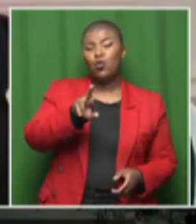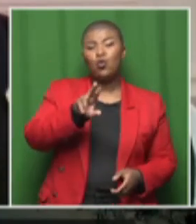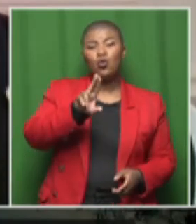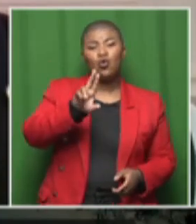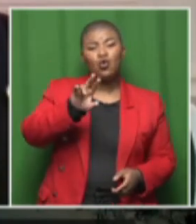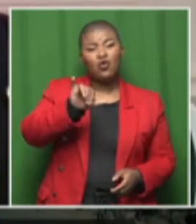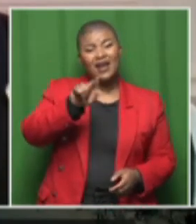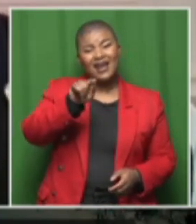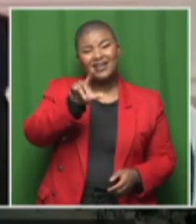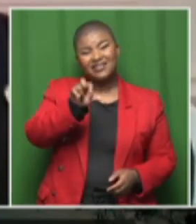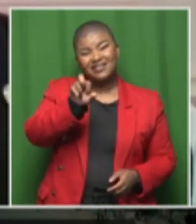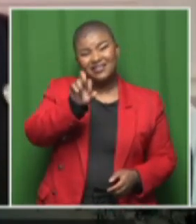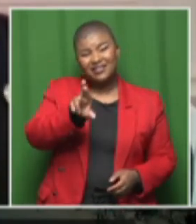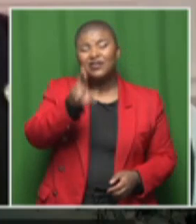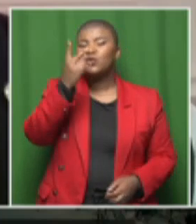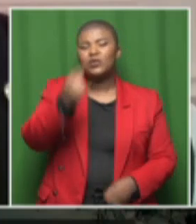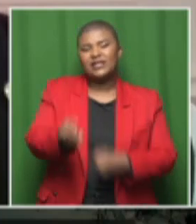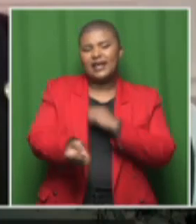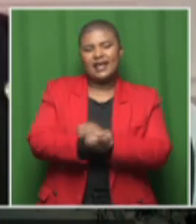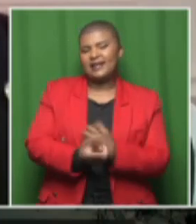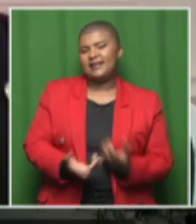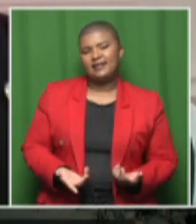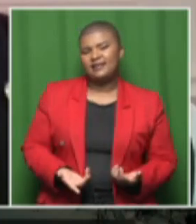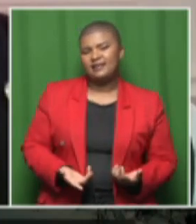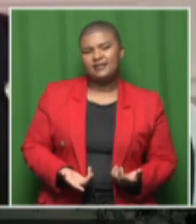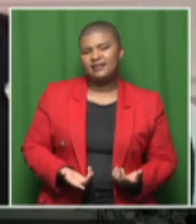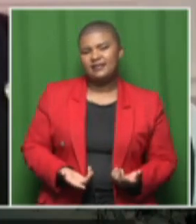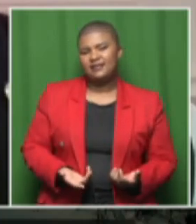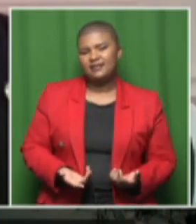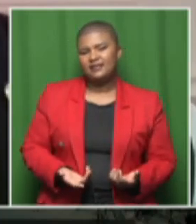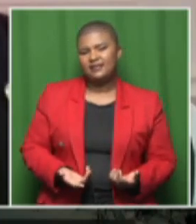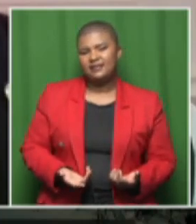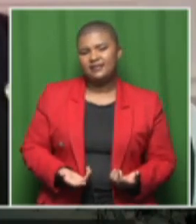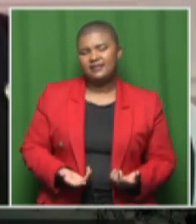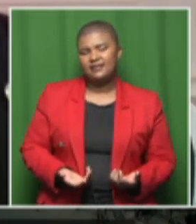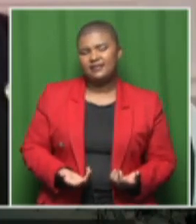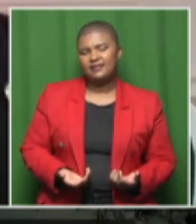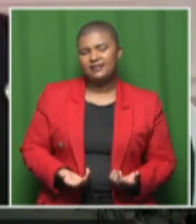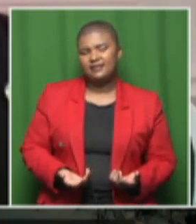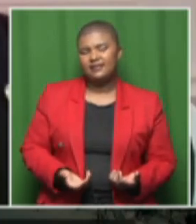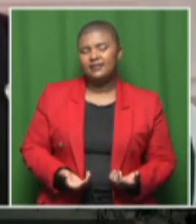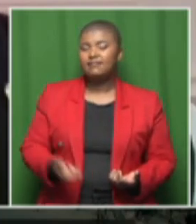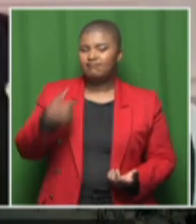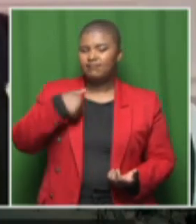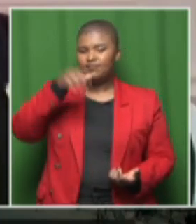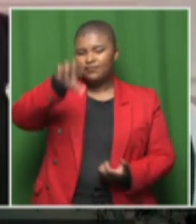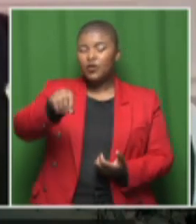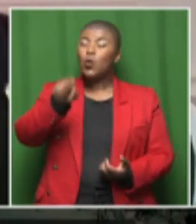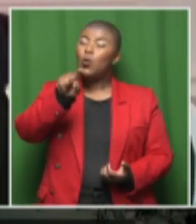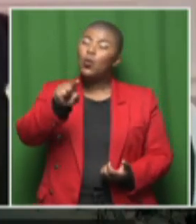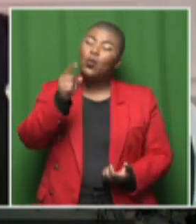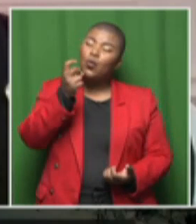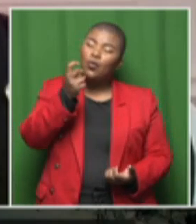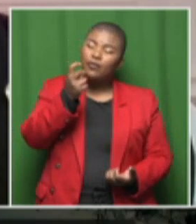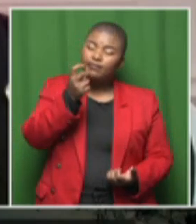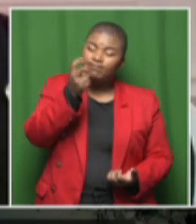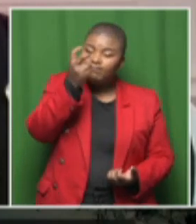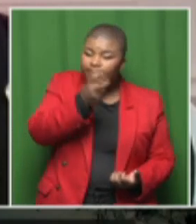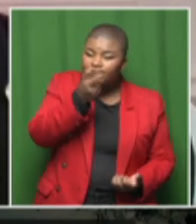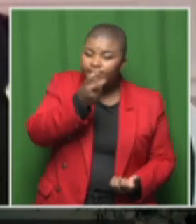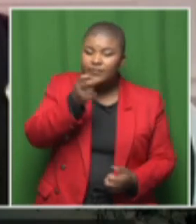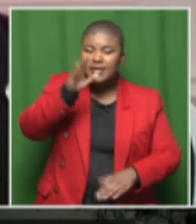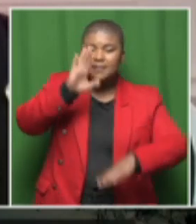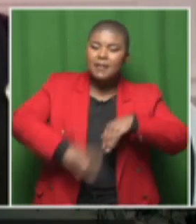like at this stage for the SIU, and what precisely are you looking to implicate